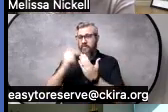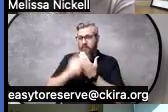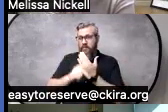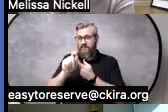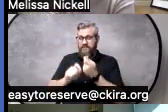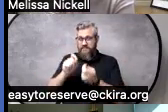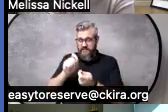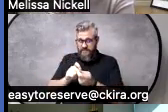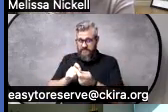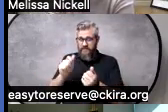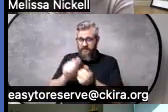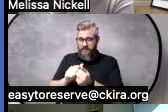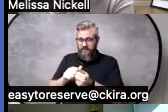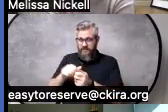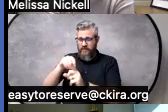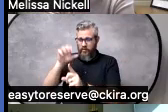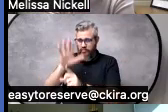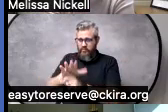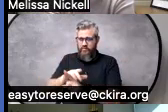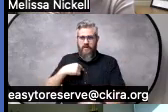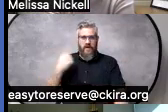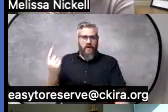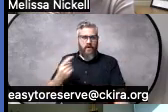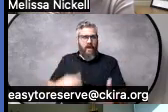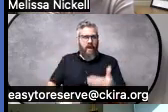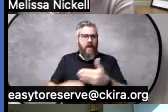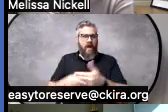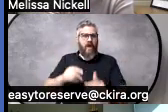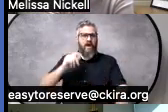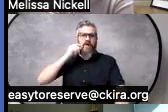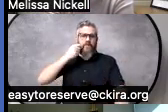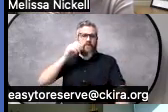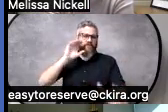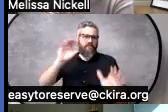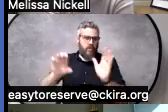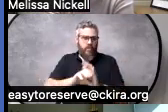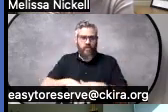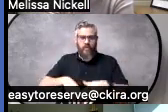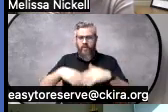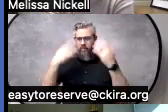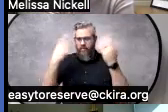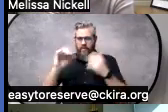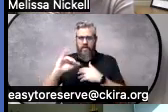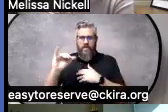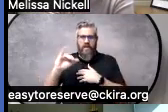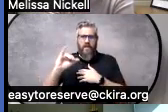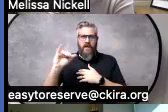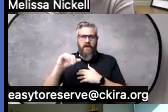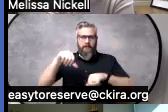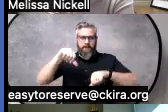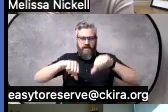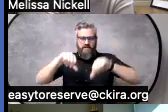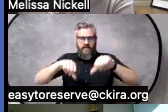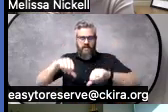with toxicant exposure, but I would always have like some cool kind of photo. Like one would be like a puzzle piece because exposures